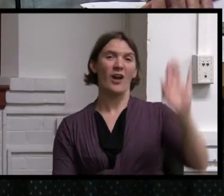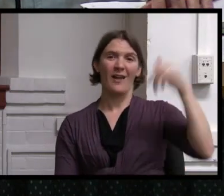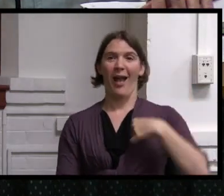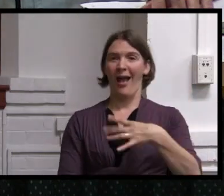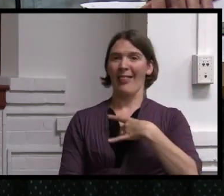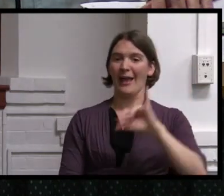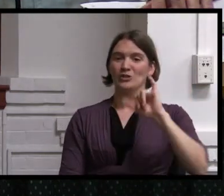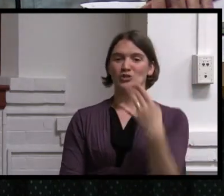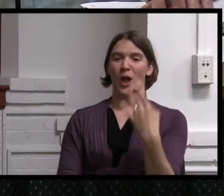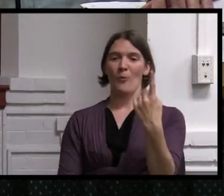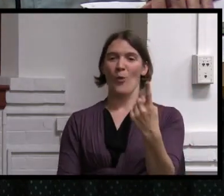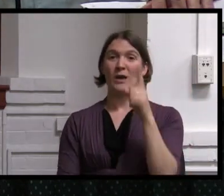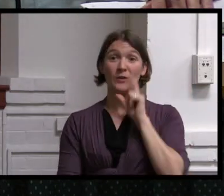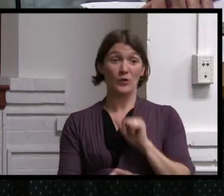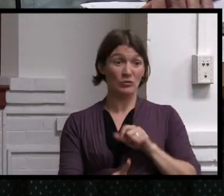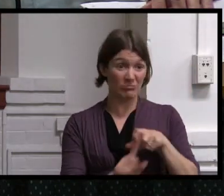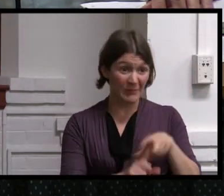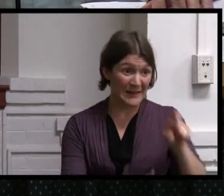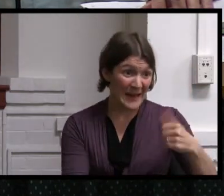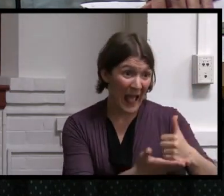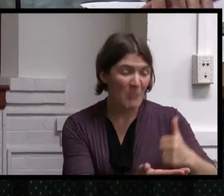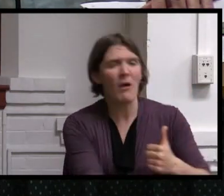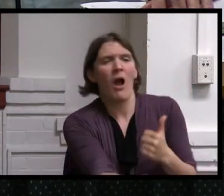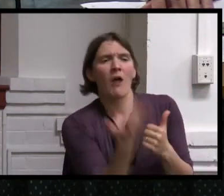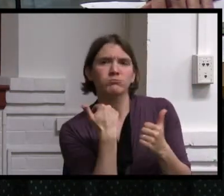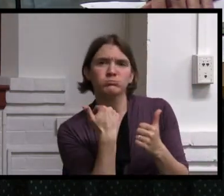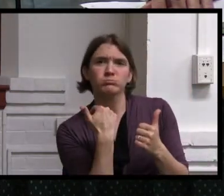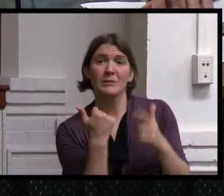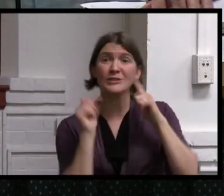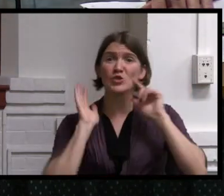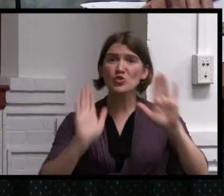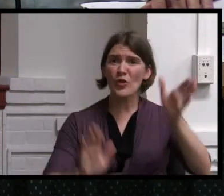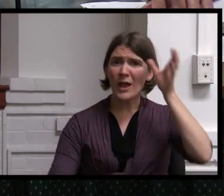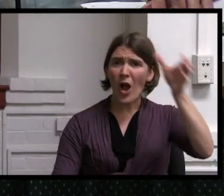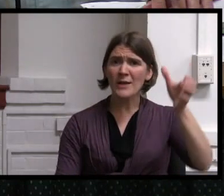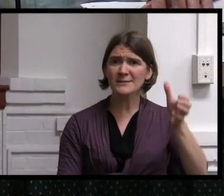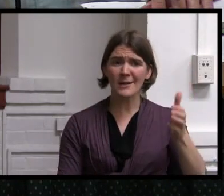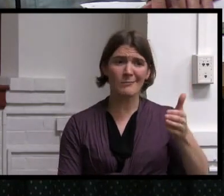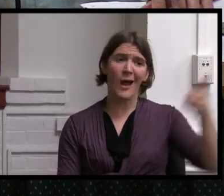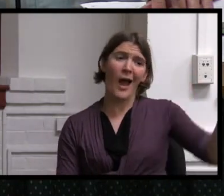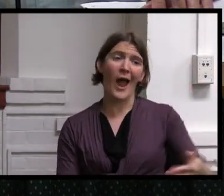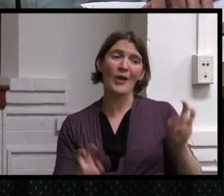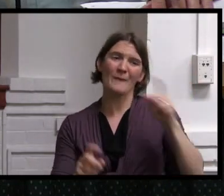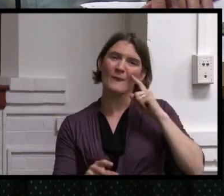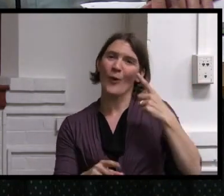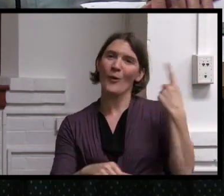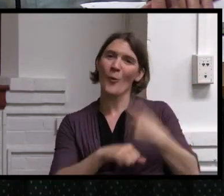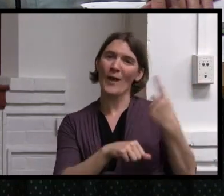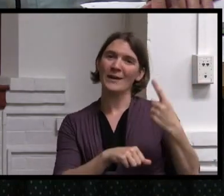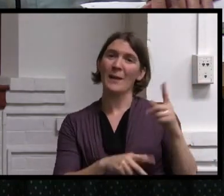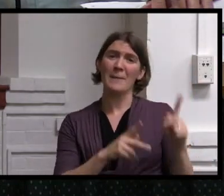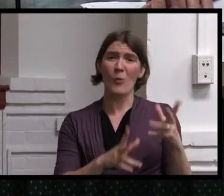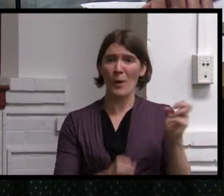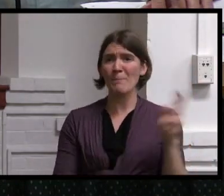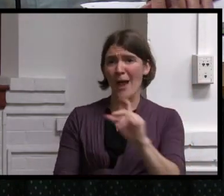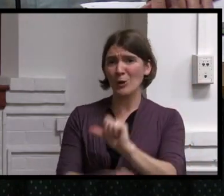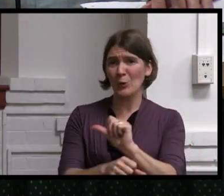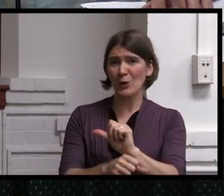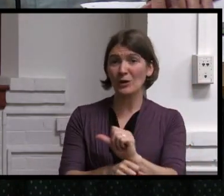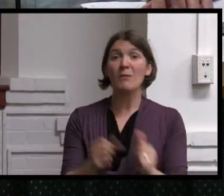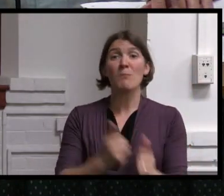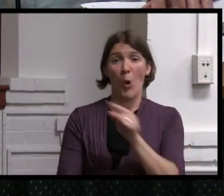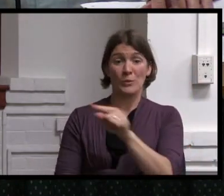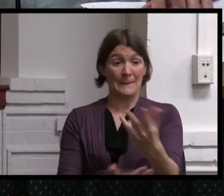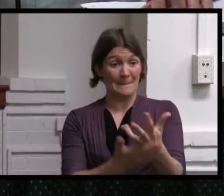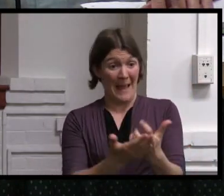one. I think that's spectacular. I mean, that, because everybody wants to give back. I think most people do